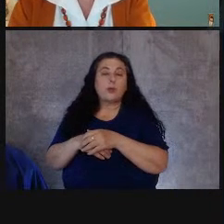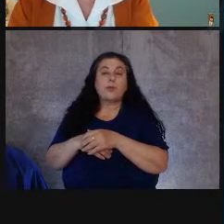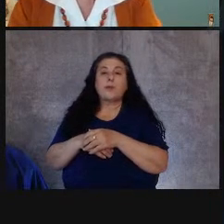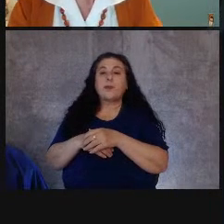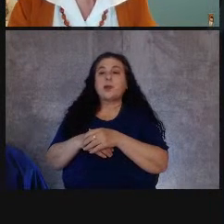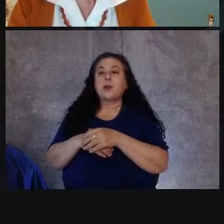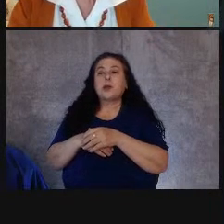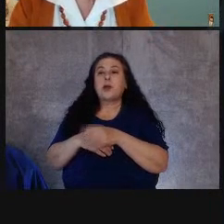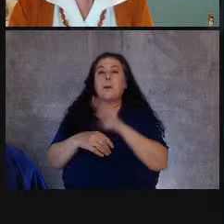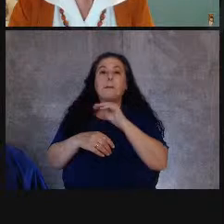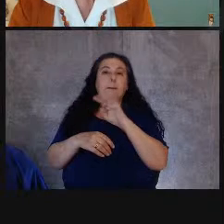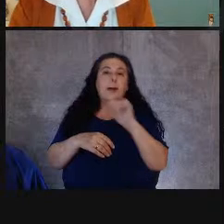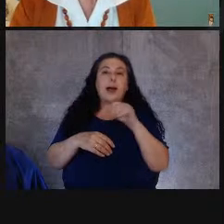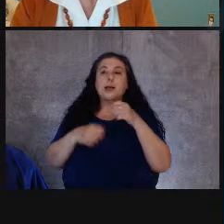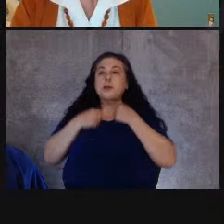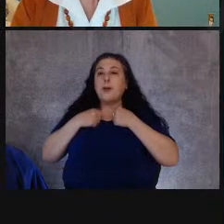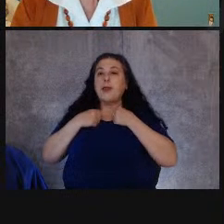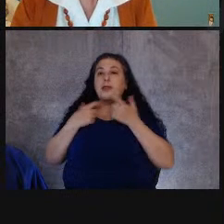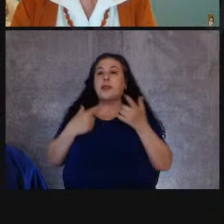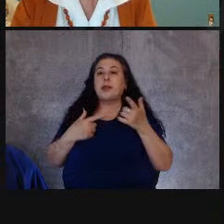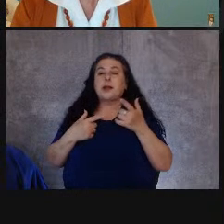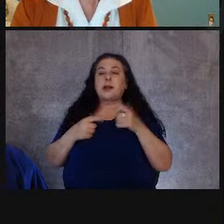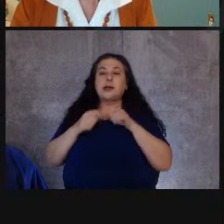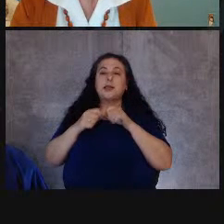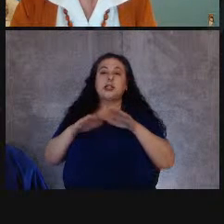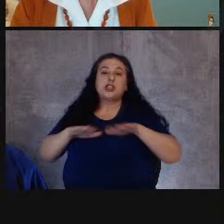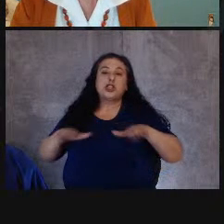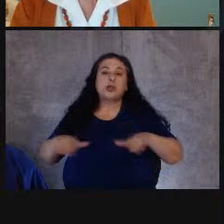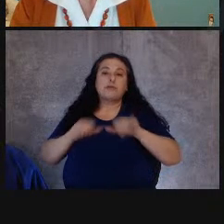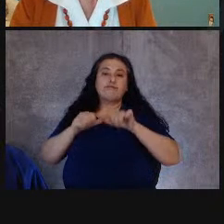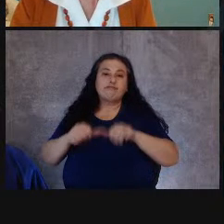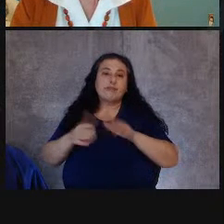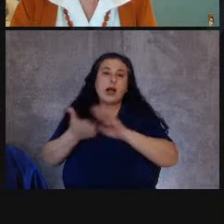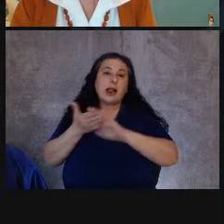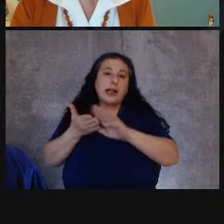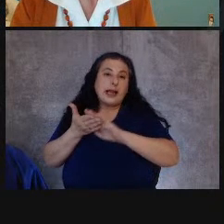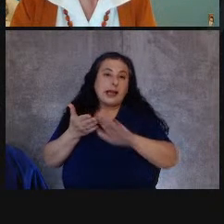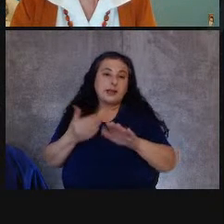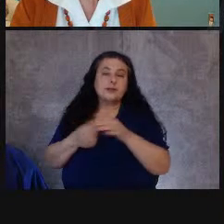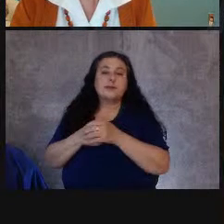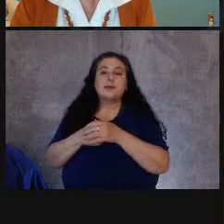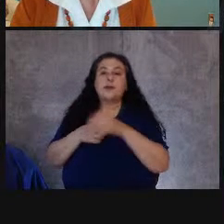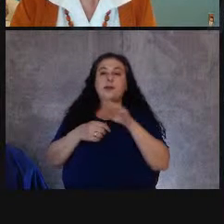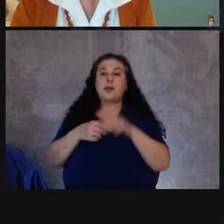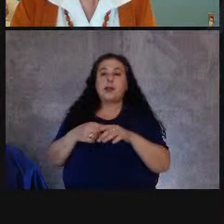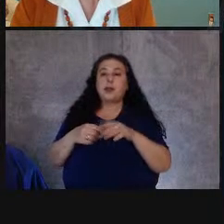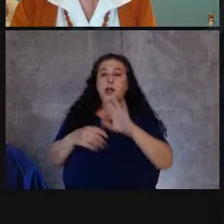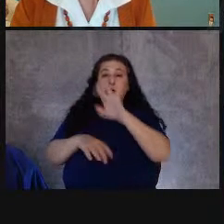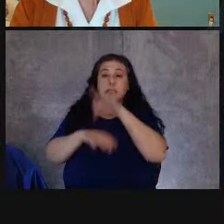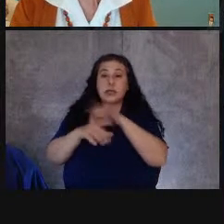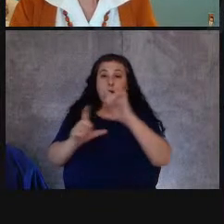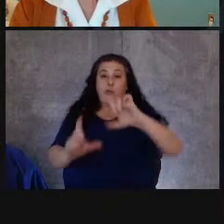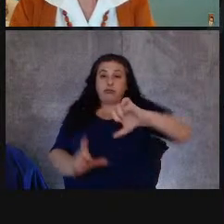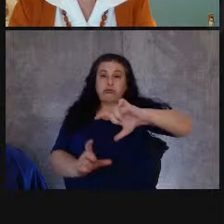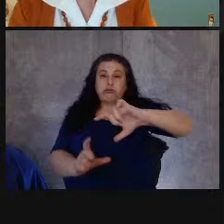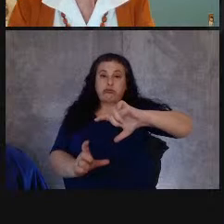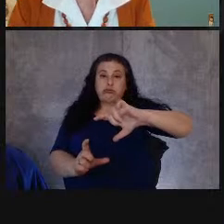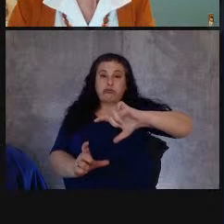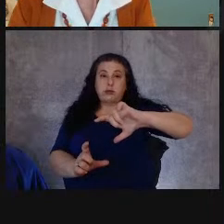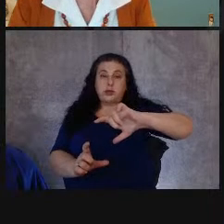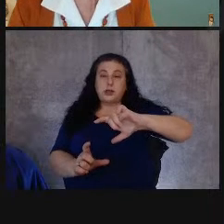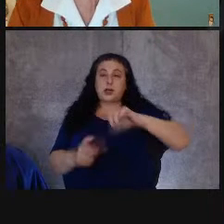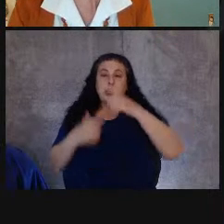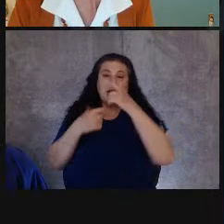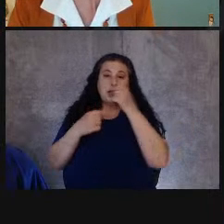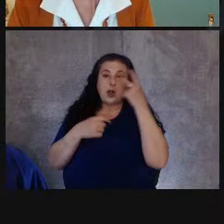mass bathing thing going on, keeping children clean. Down here in the center, you can see these